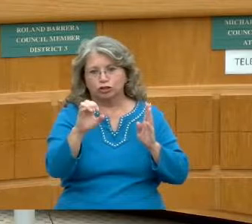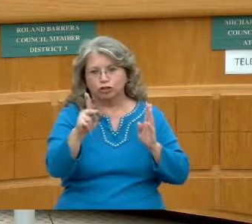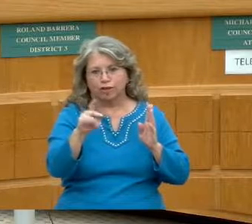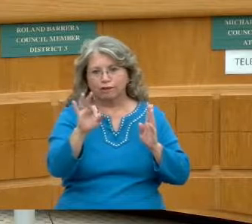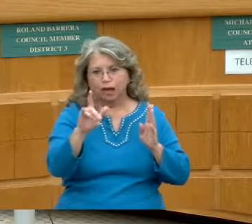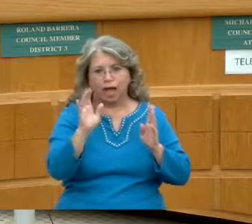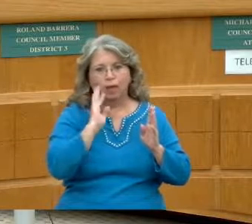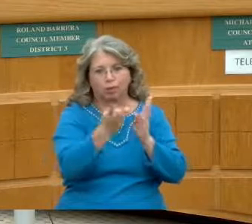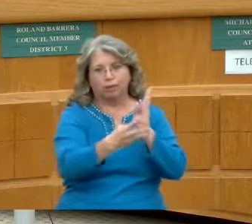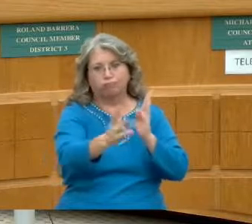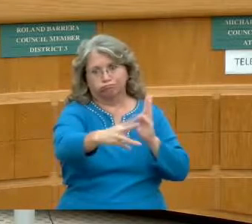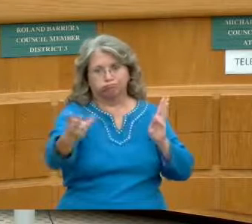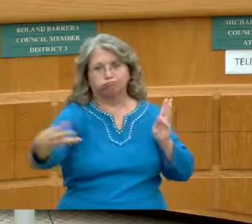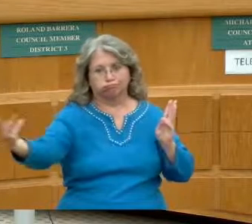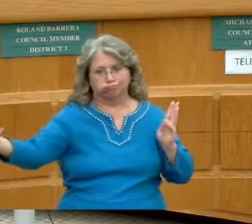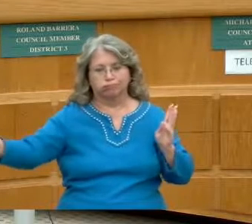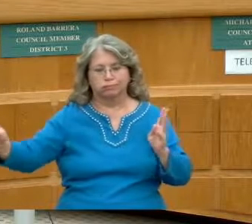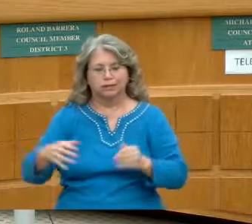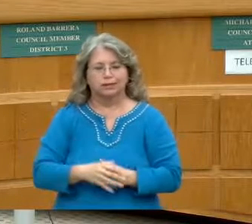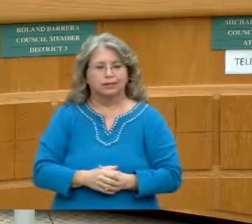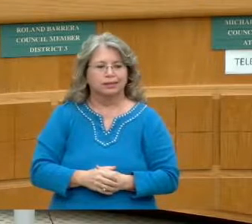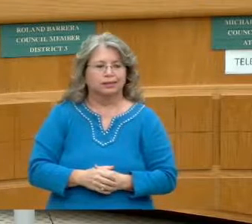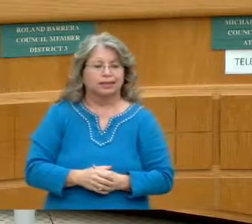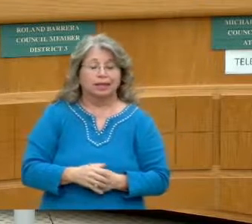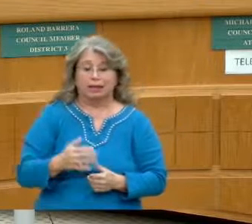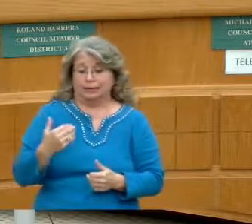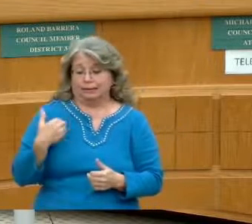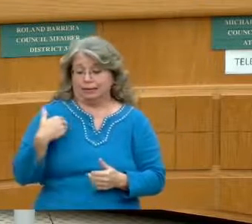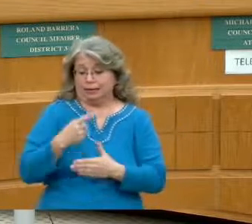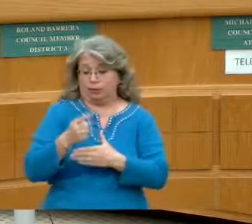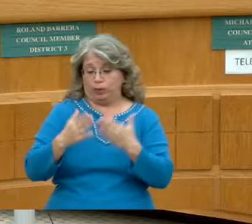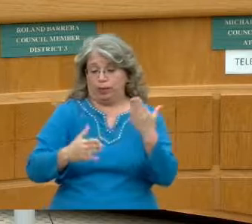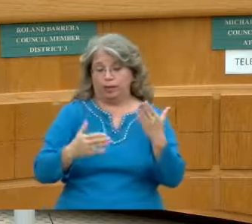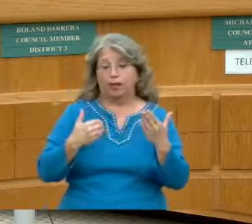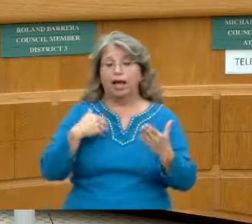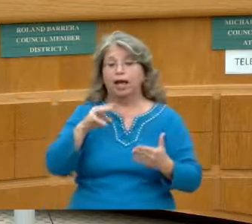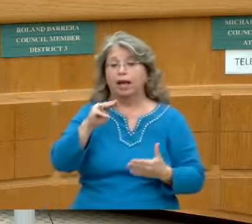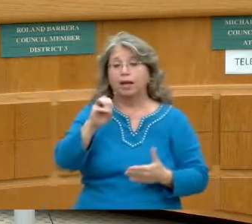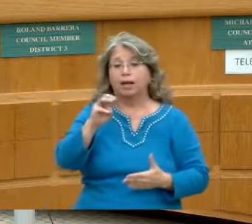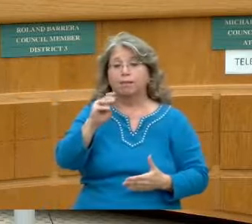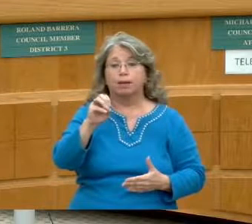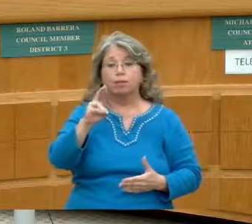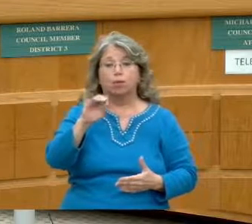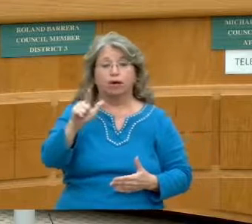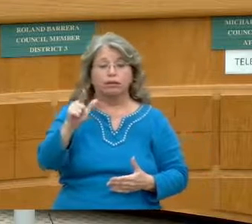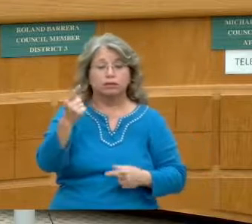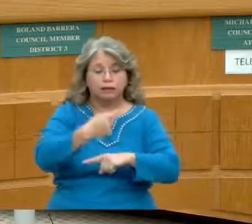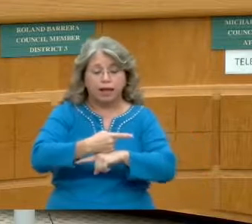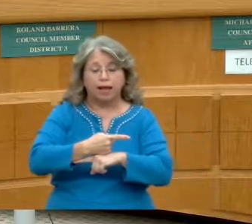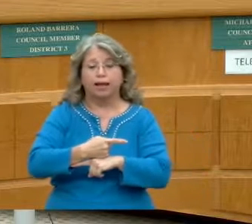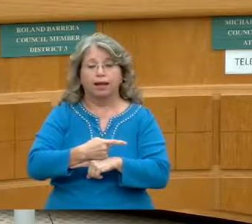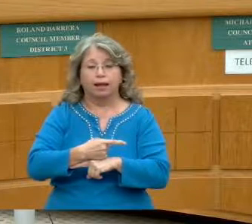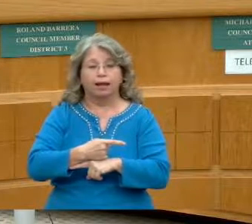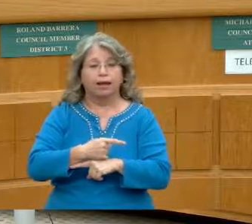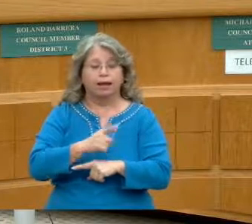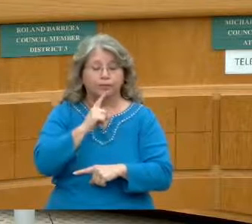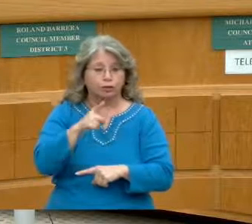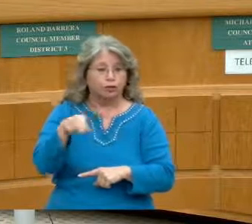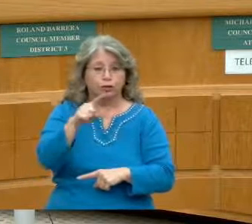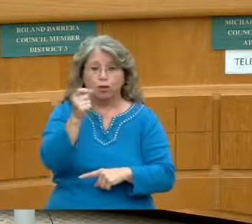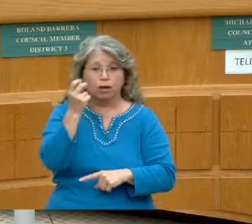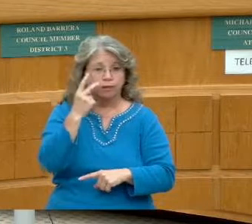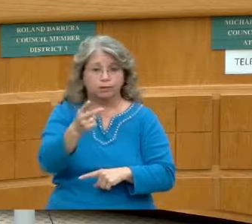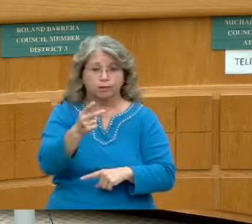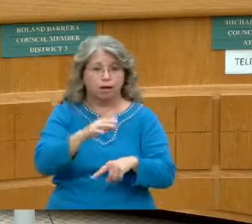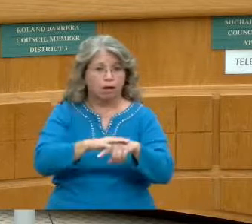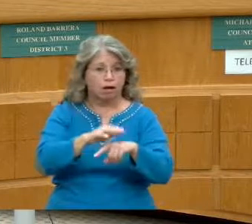happened this weekend. We had Memorial Day, and I don't think it's a big surprise. I'm certain everybody saw on the news the